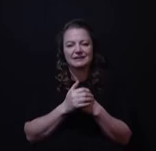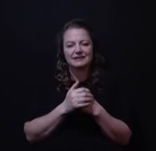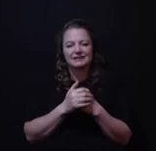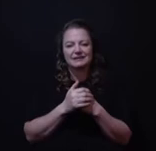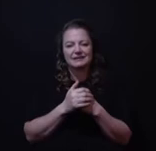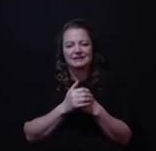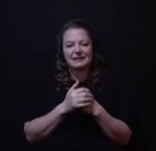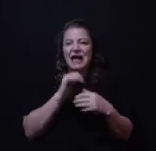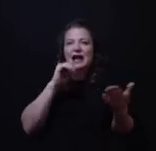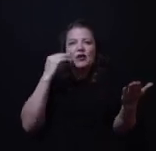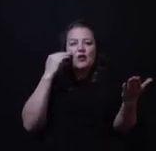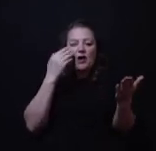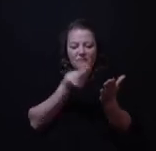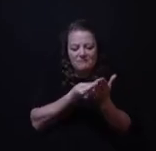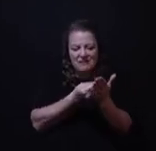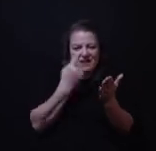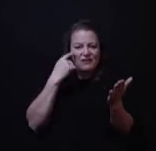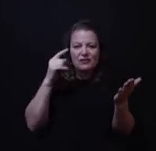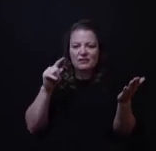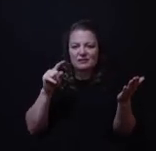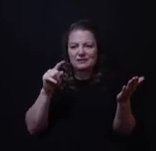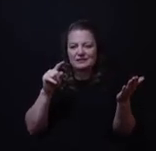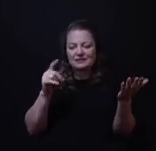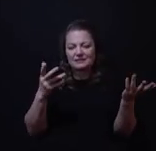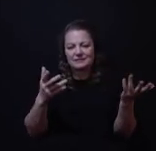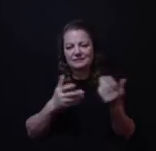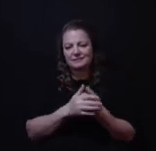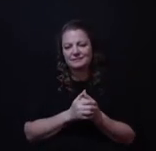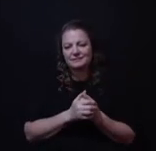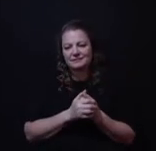I don't know if I can afford the money for it.